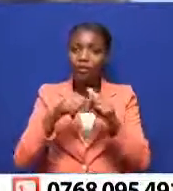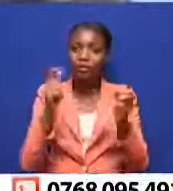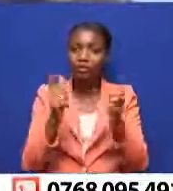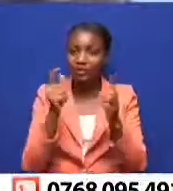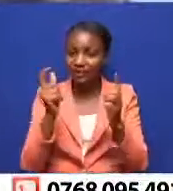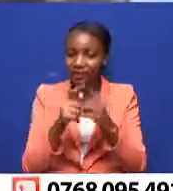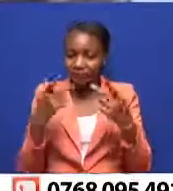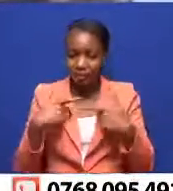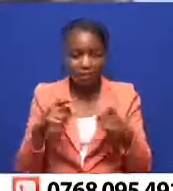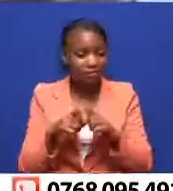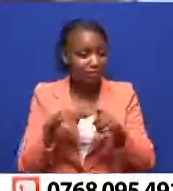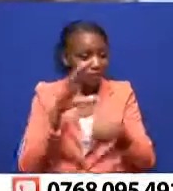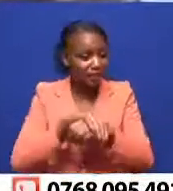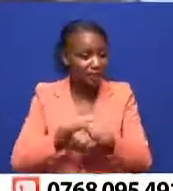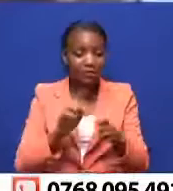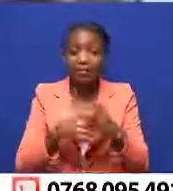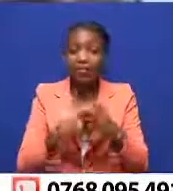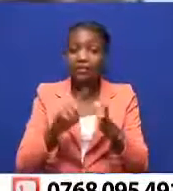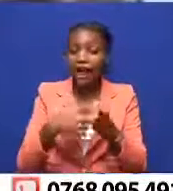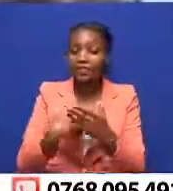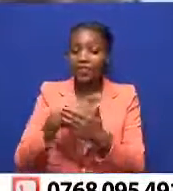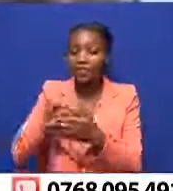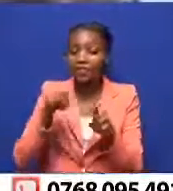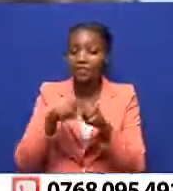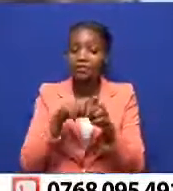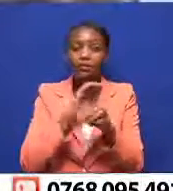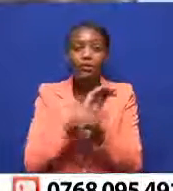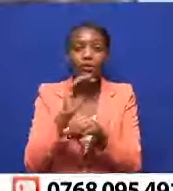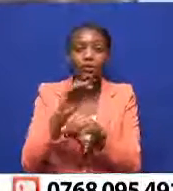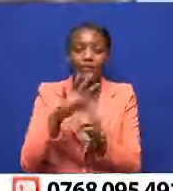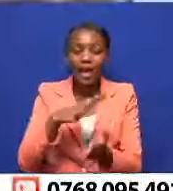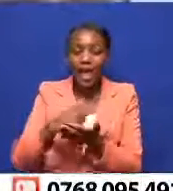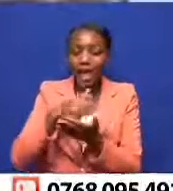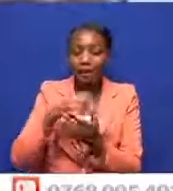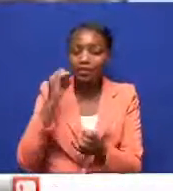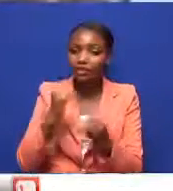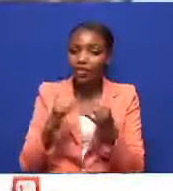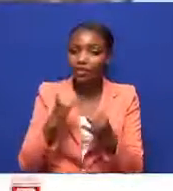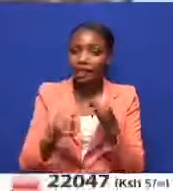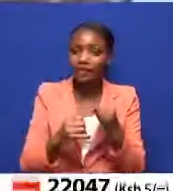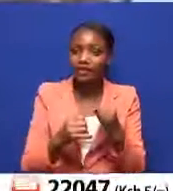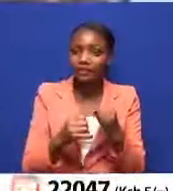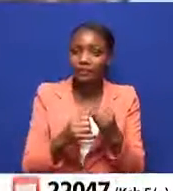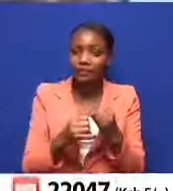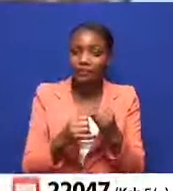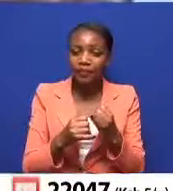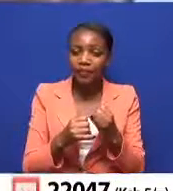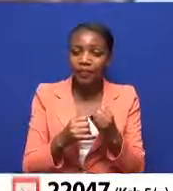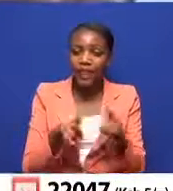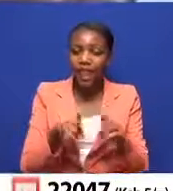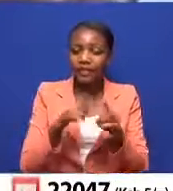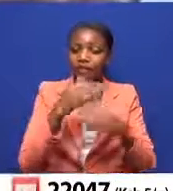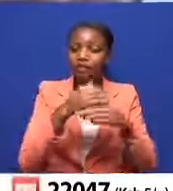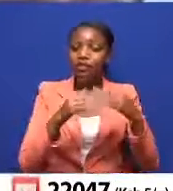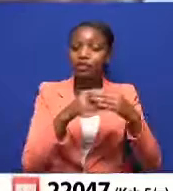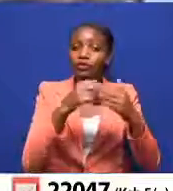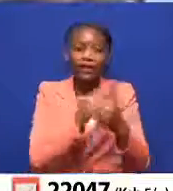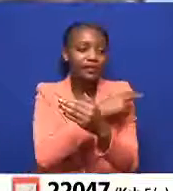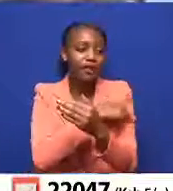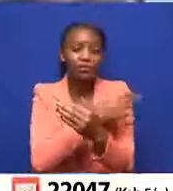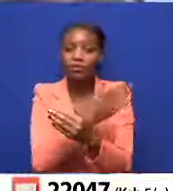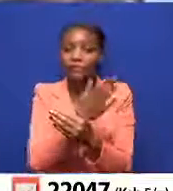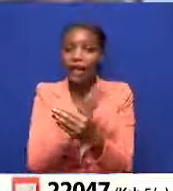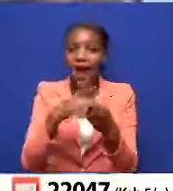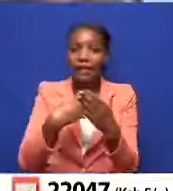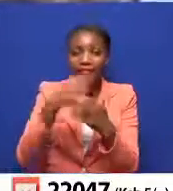kits. Would also request that you help us to finalize that facility there, because we wanted to be